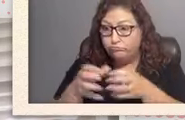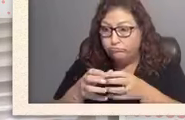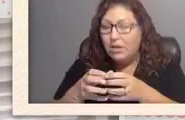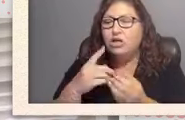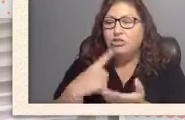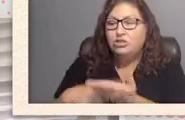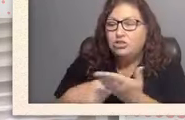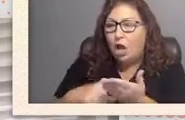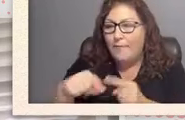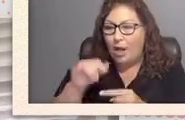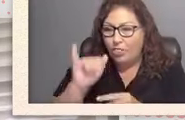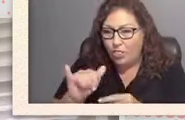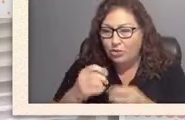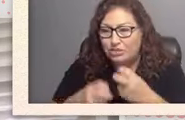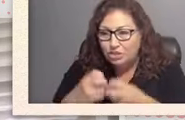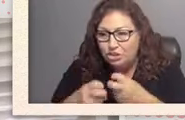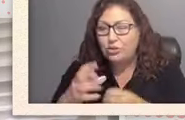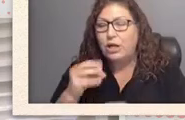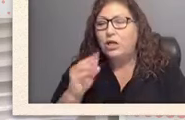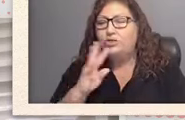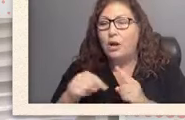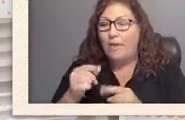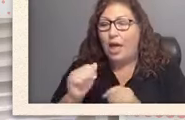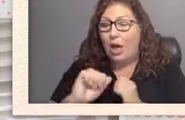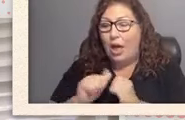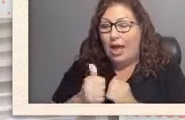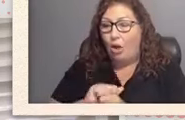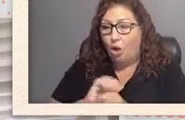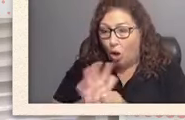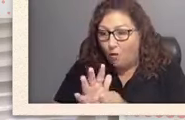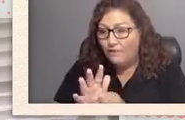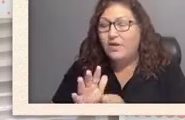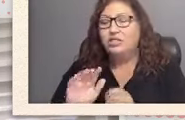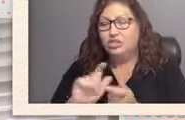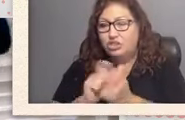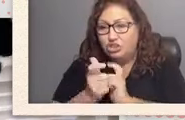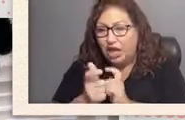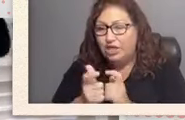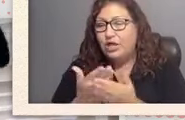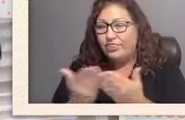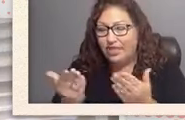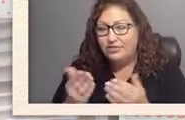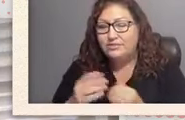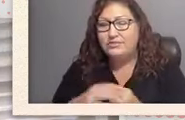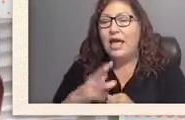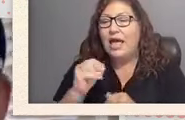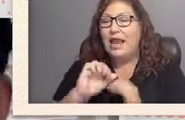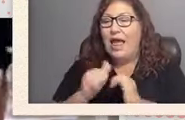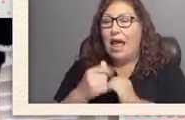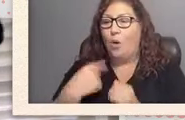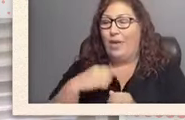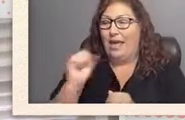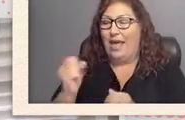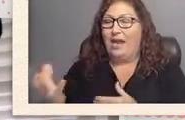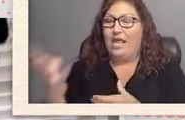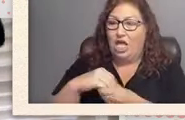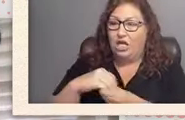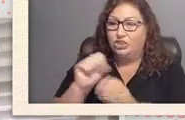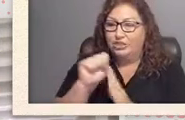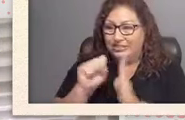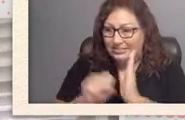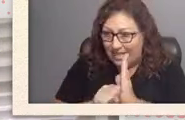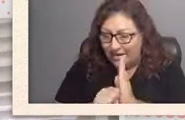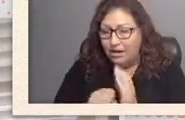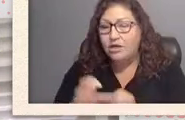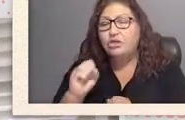issues, talk about how COVID has changed a whole bunch of this, and talk about how we're able to engage the state. So A